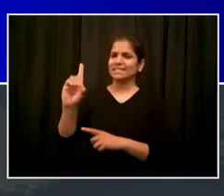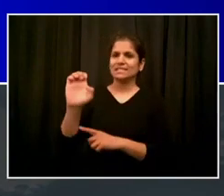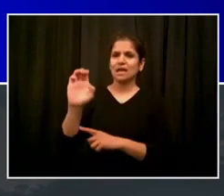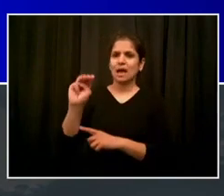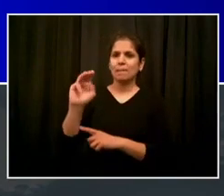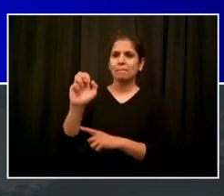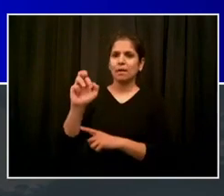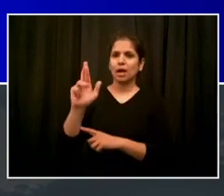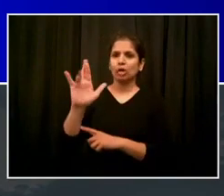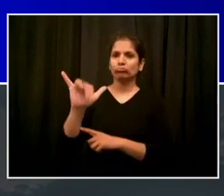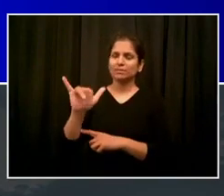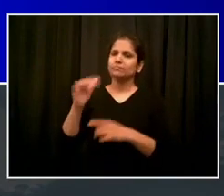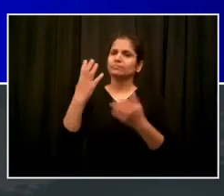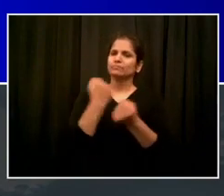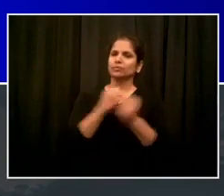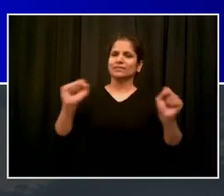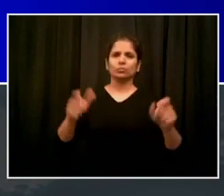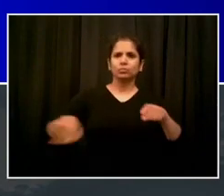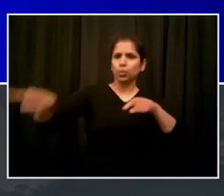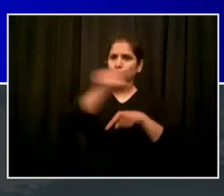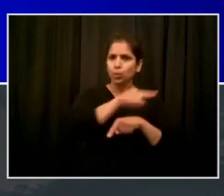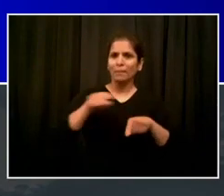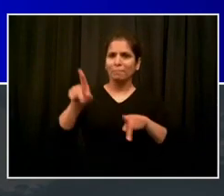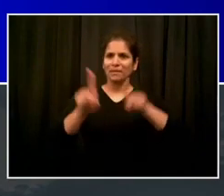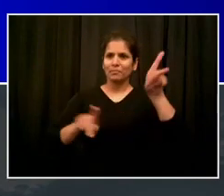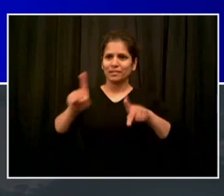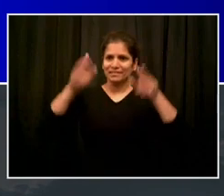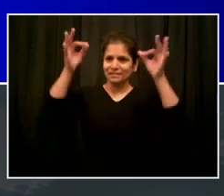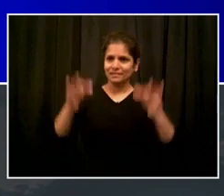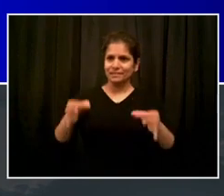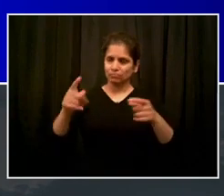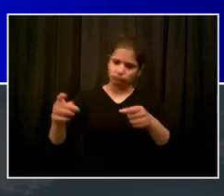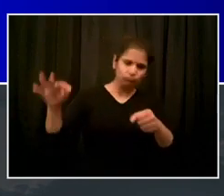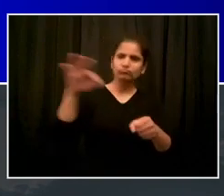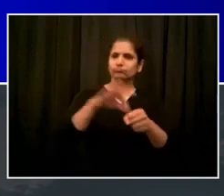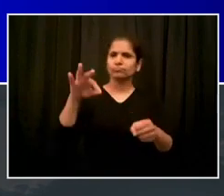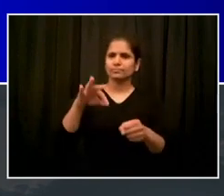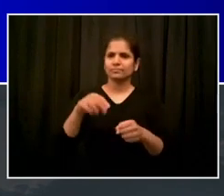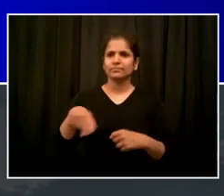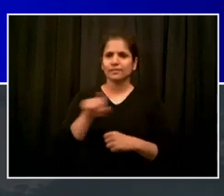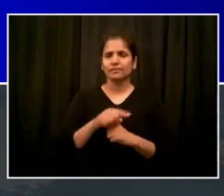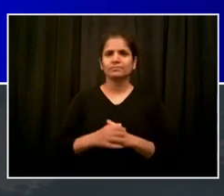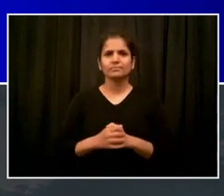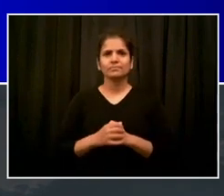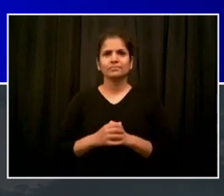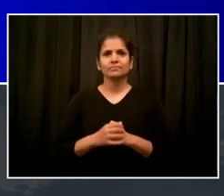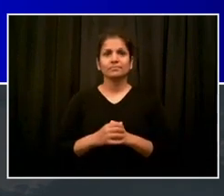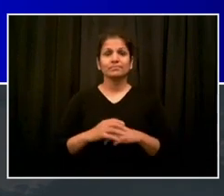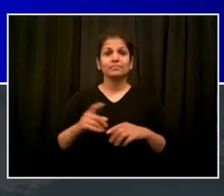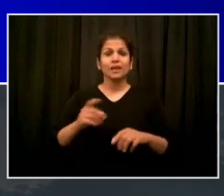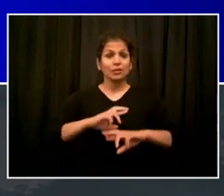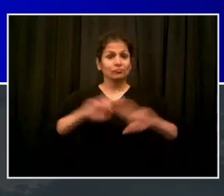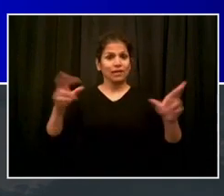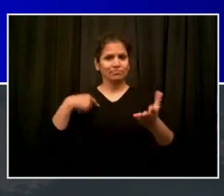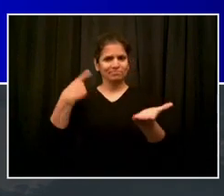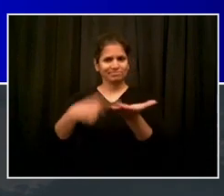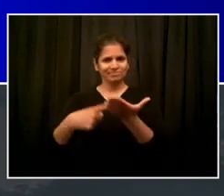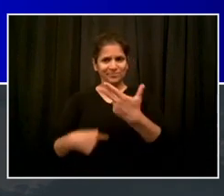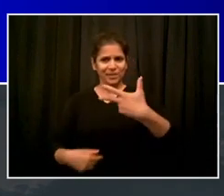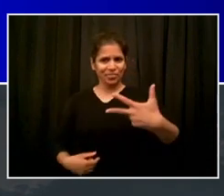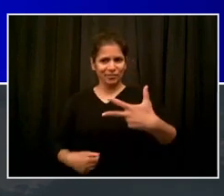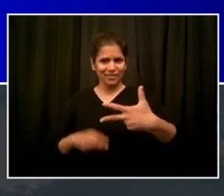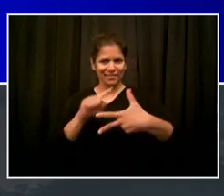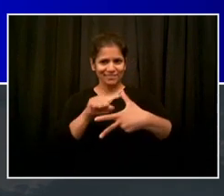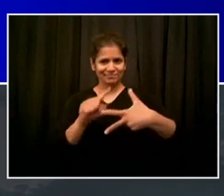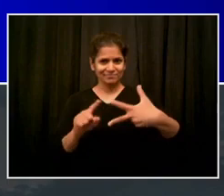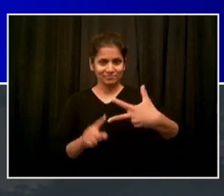vote. Finally, let's turn to the indicators and thresholds. So number one, daily number